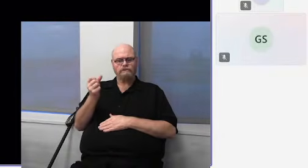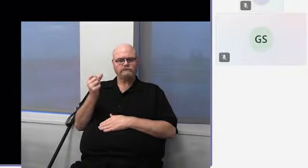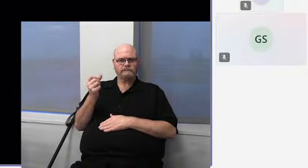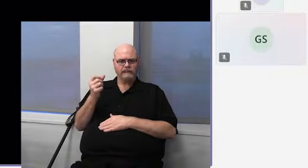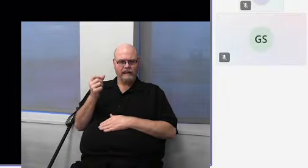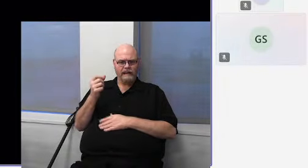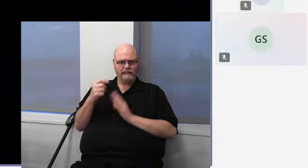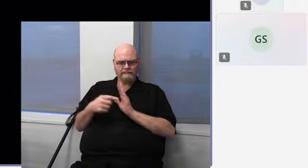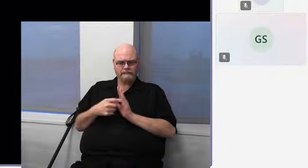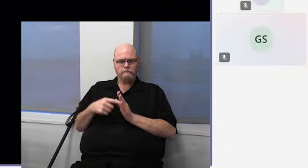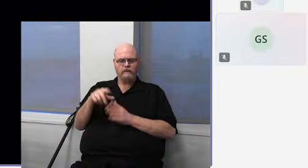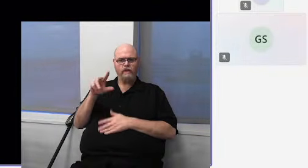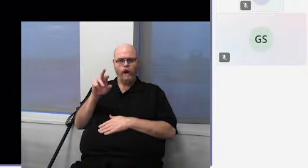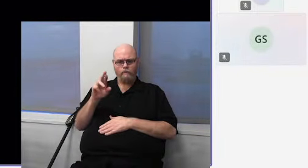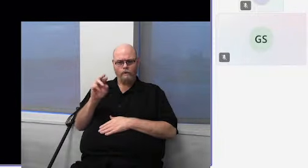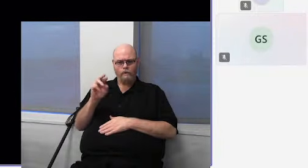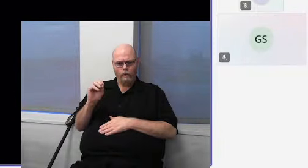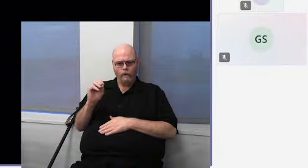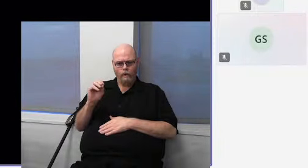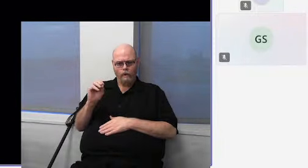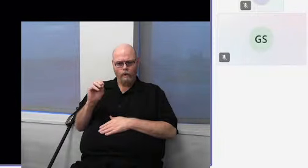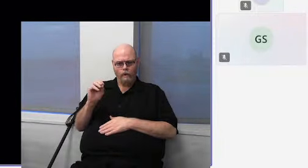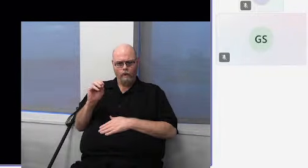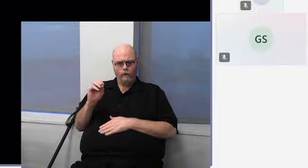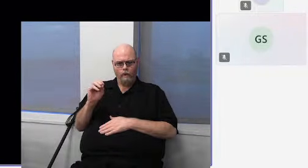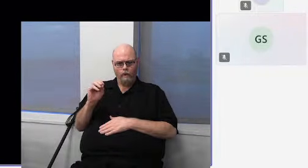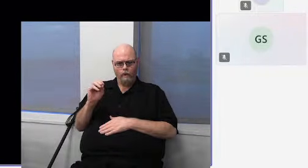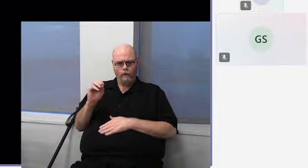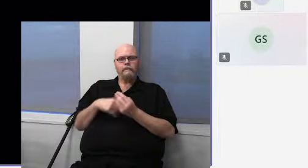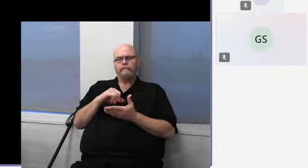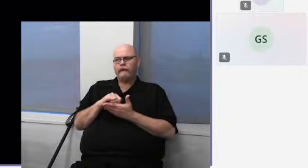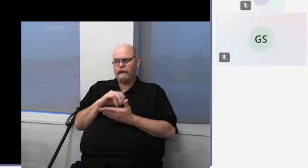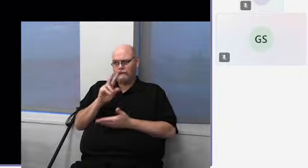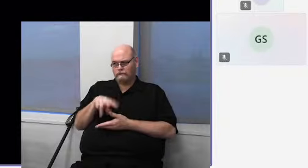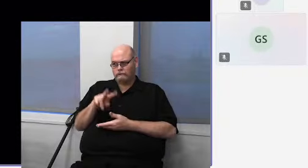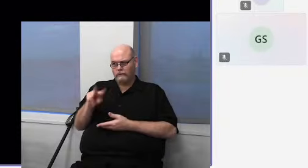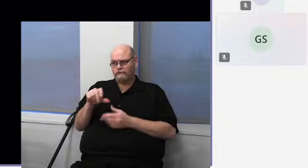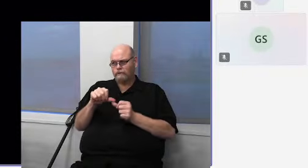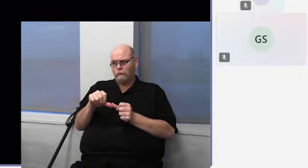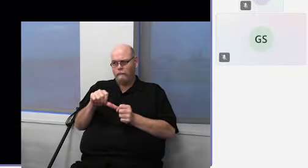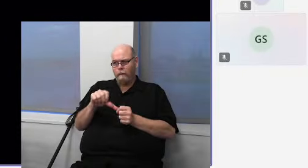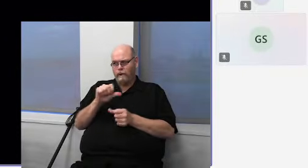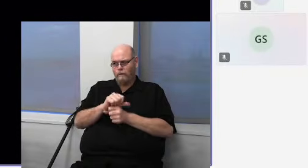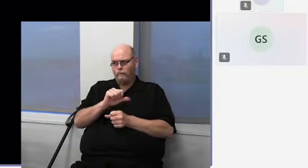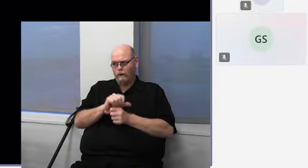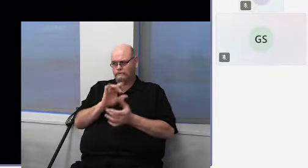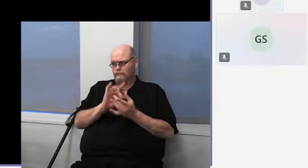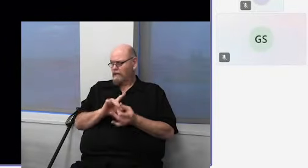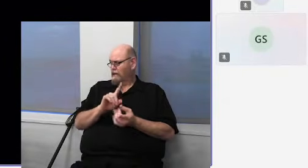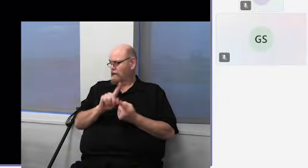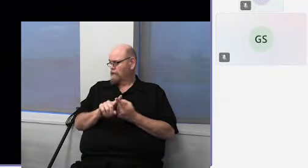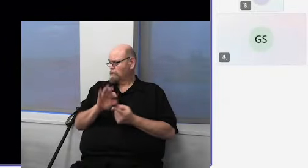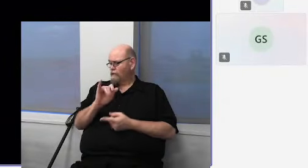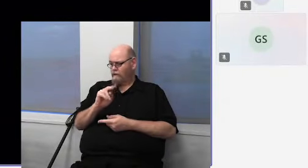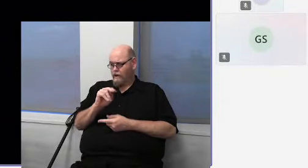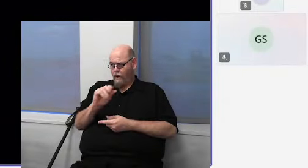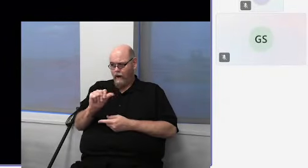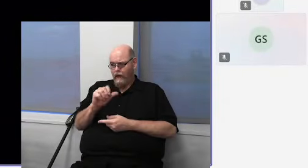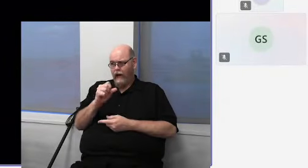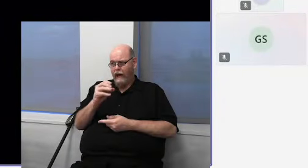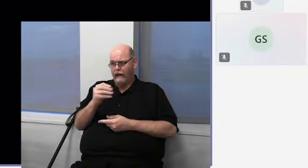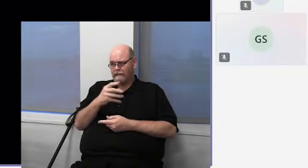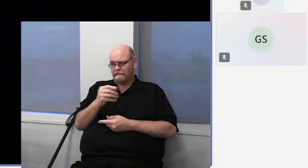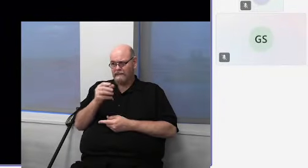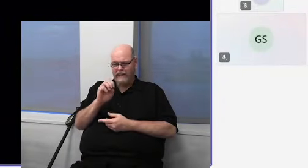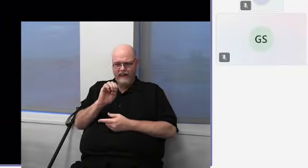Exhibit 393, FEMA 6 ROI, also includes information on 22 permanent works related to